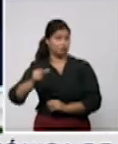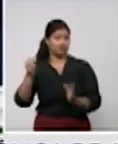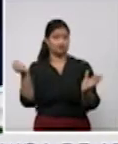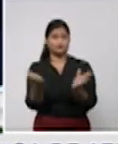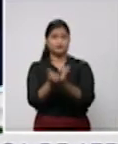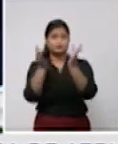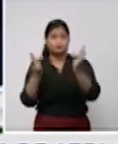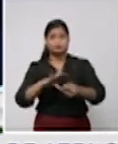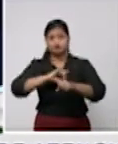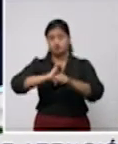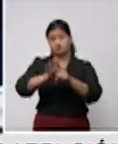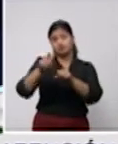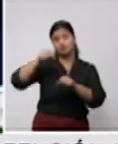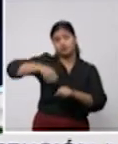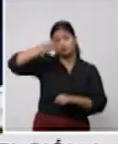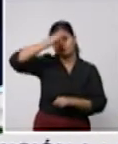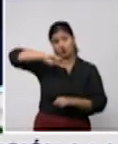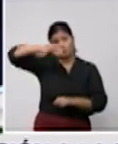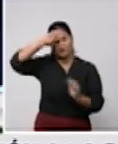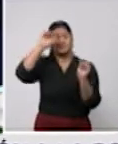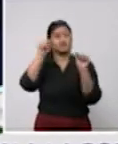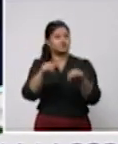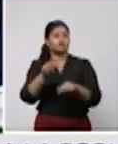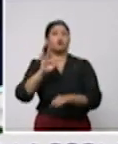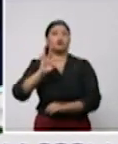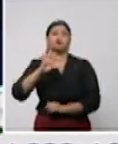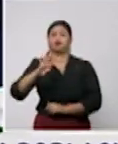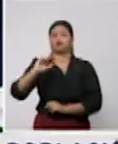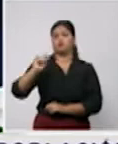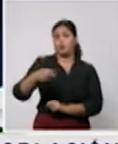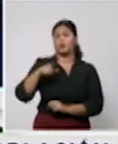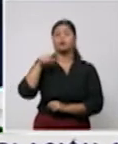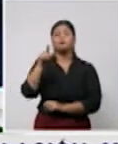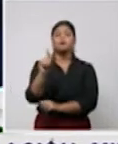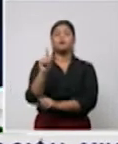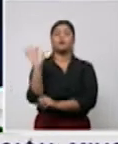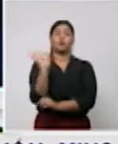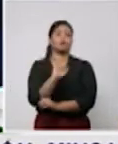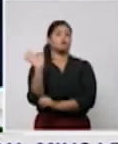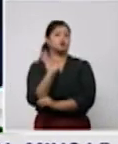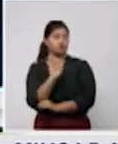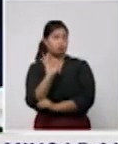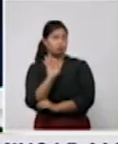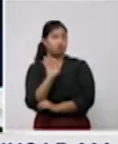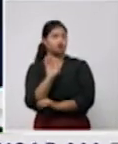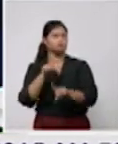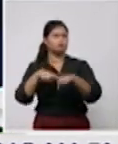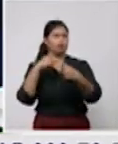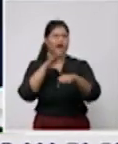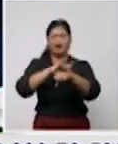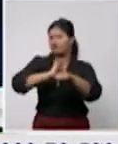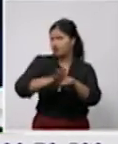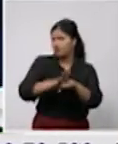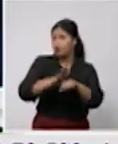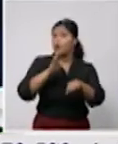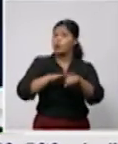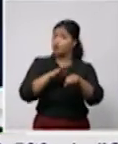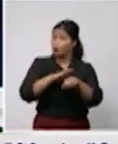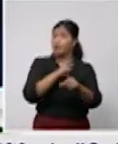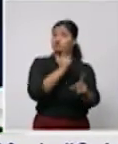and worldwide. This brings the total number of confirmed case contacts to